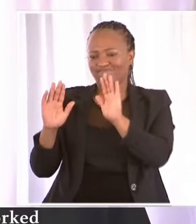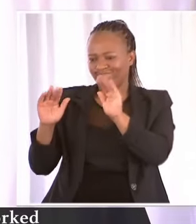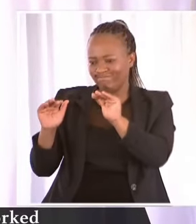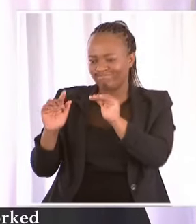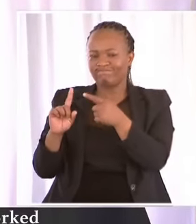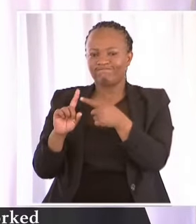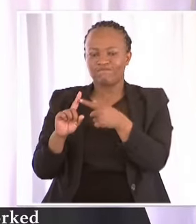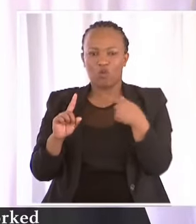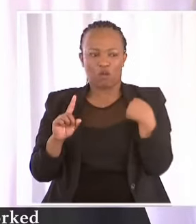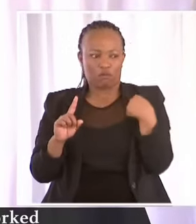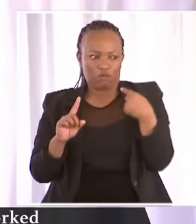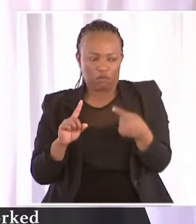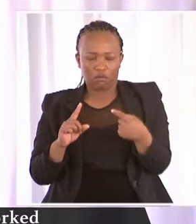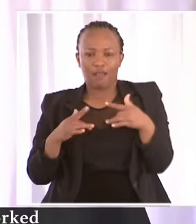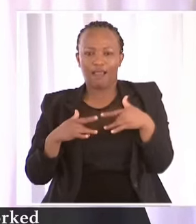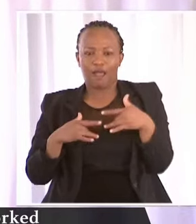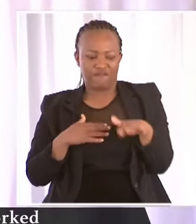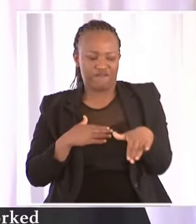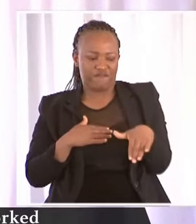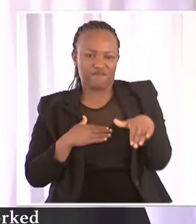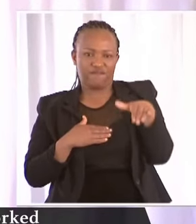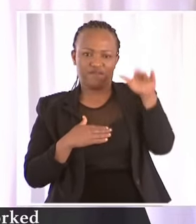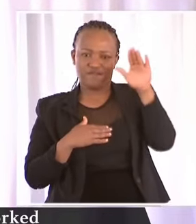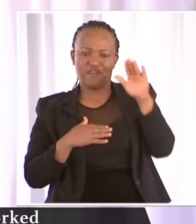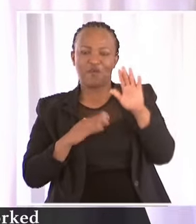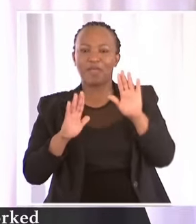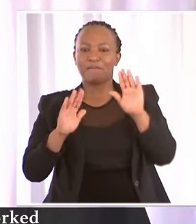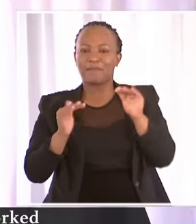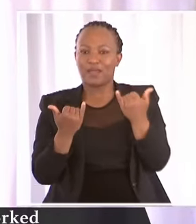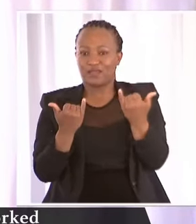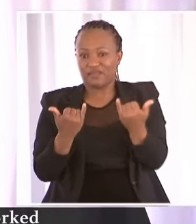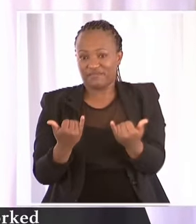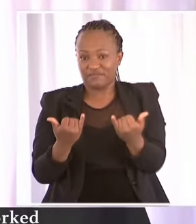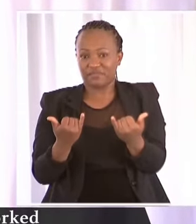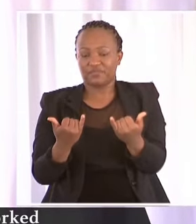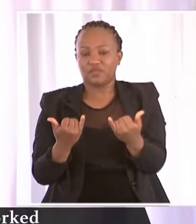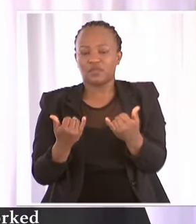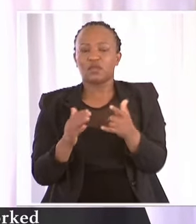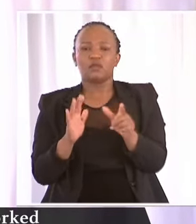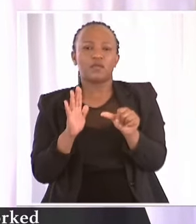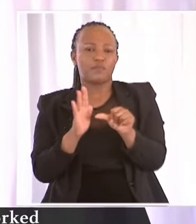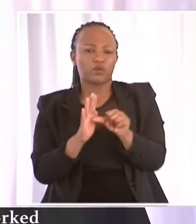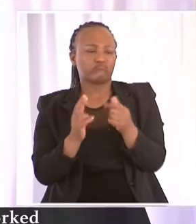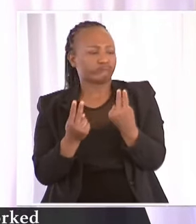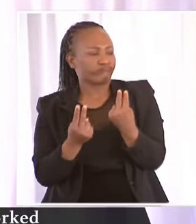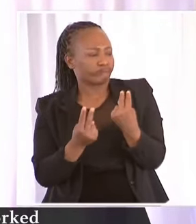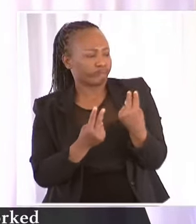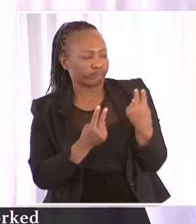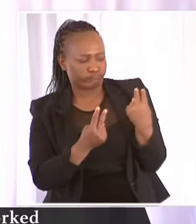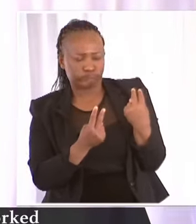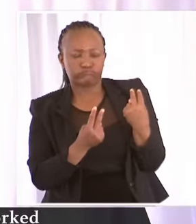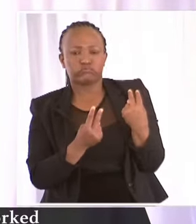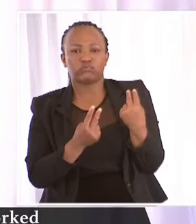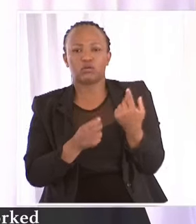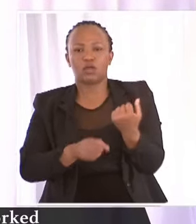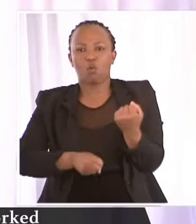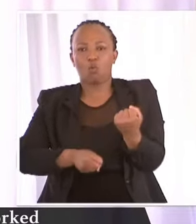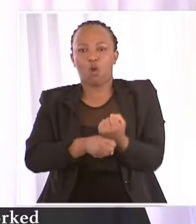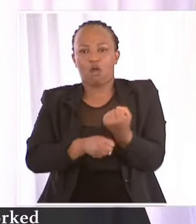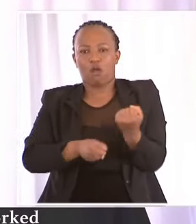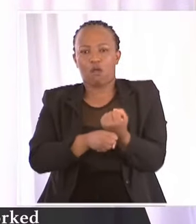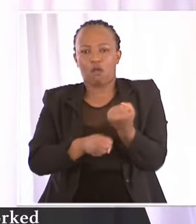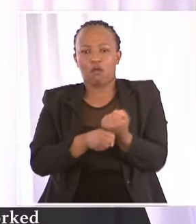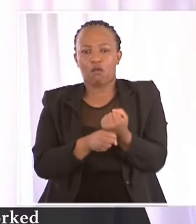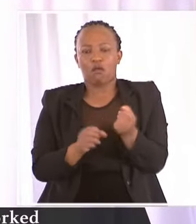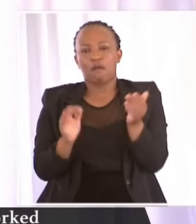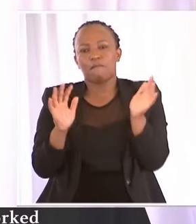journey, it is necessary that we not only reflect on a distinguished career,